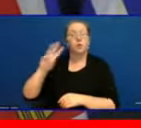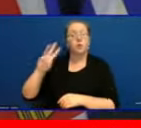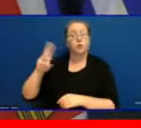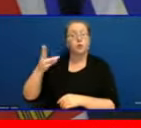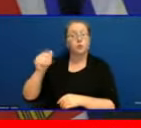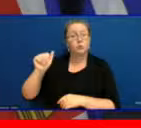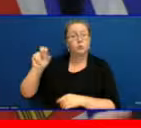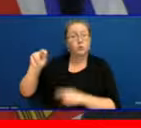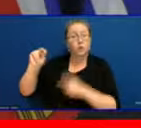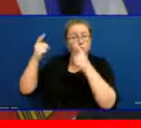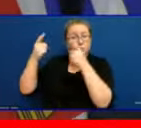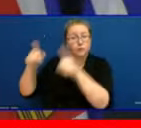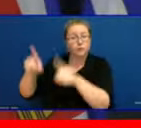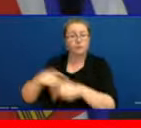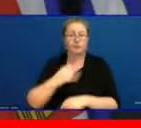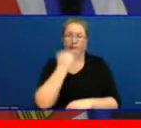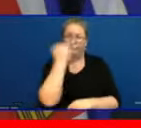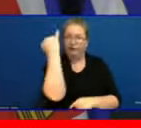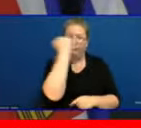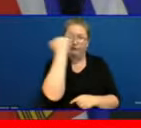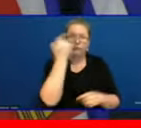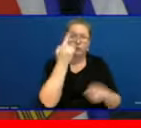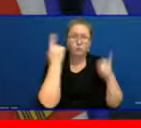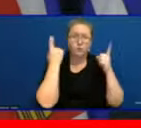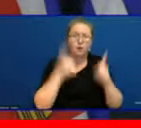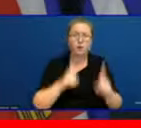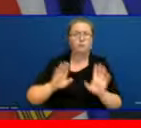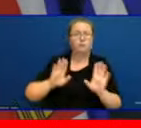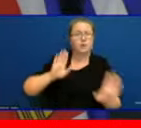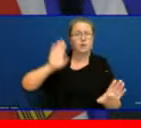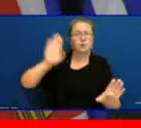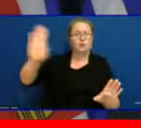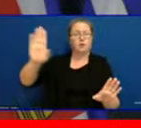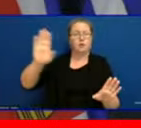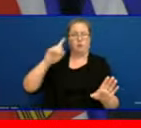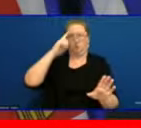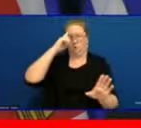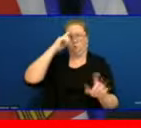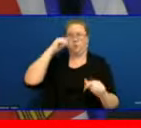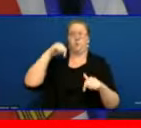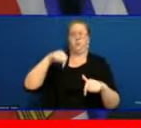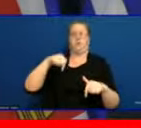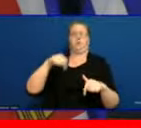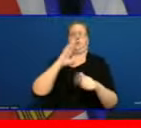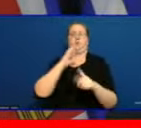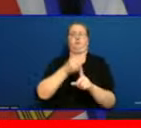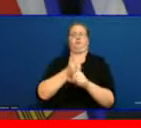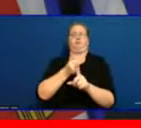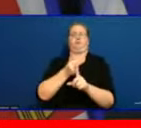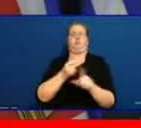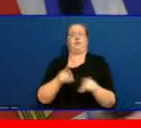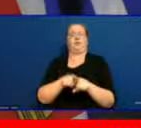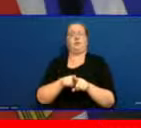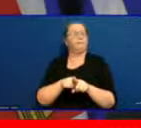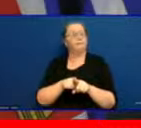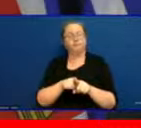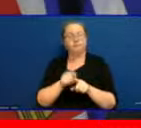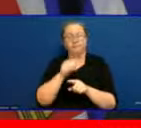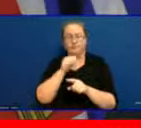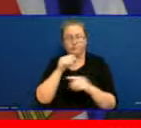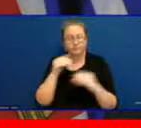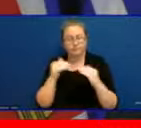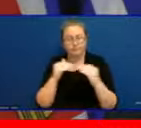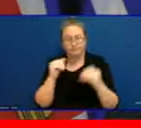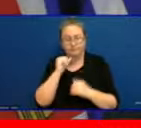on what had happened in Wuhan and what had happened in Italy, and that didn't come to pass. But we have presented detailed plans and